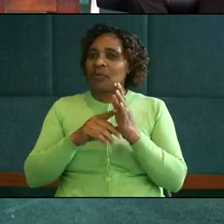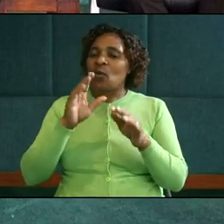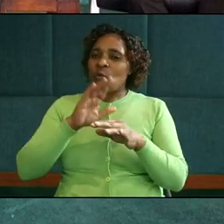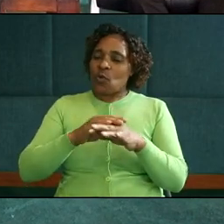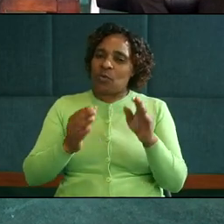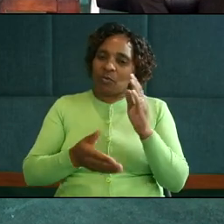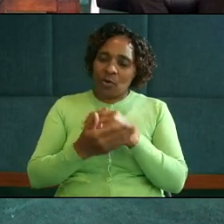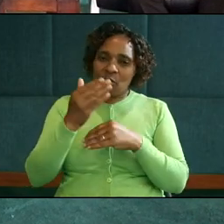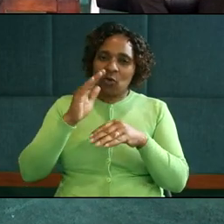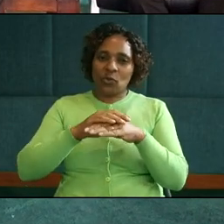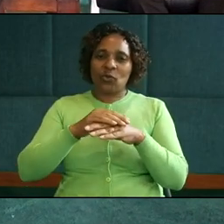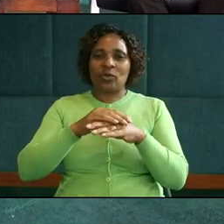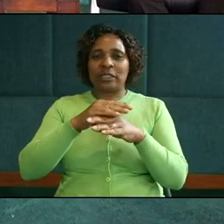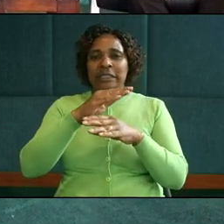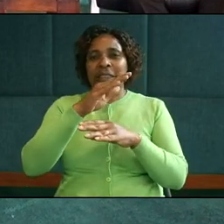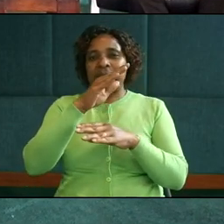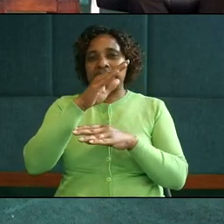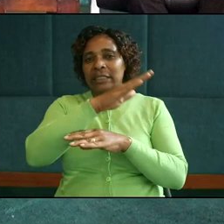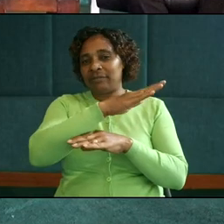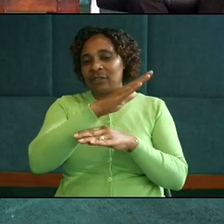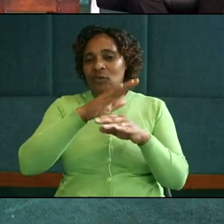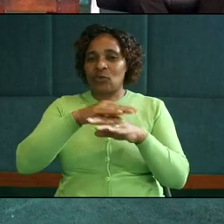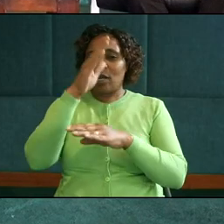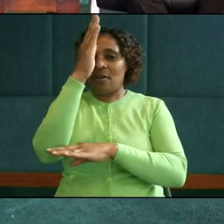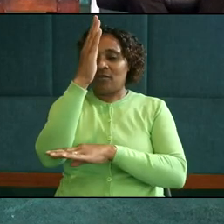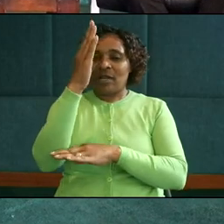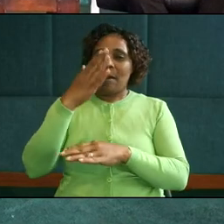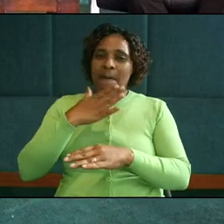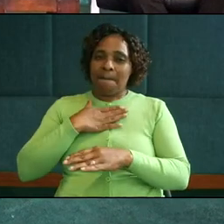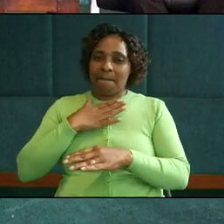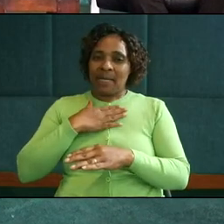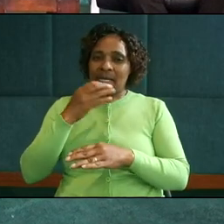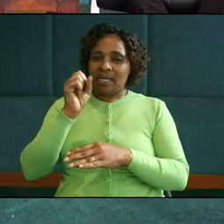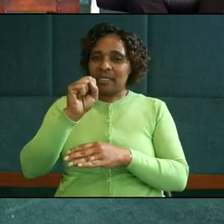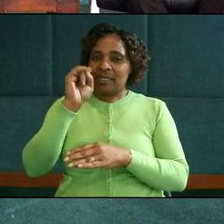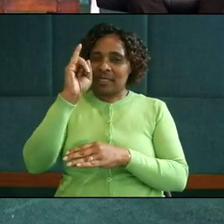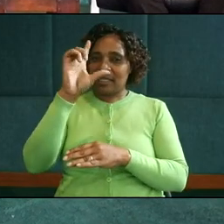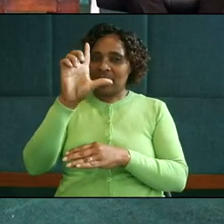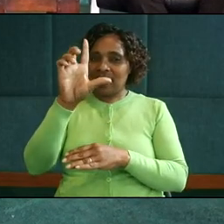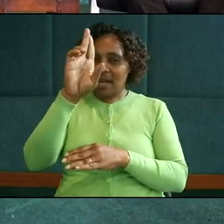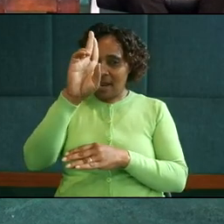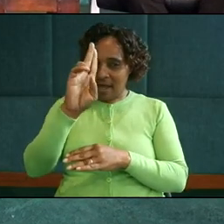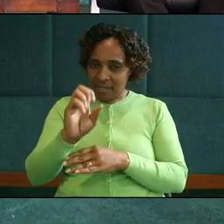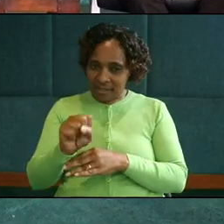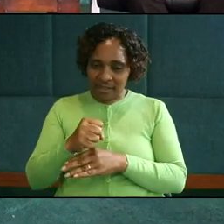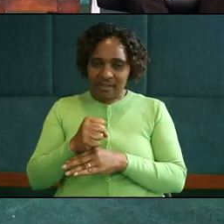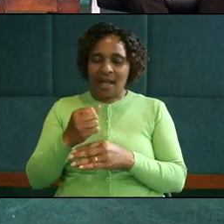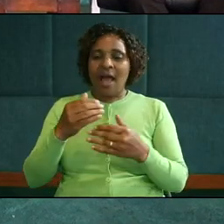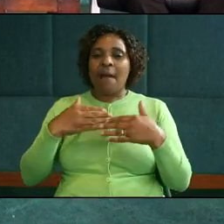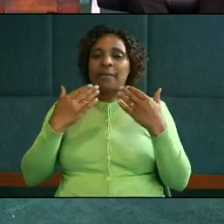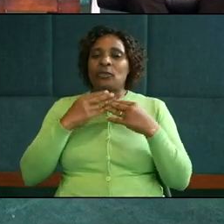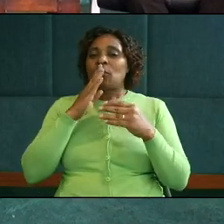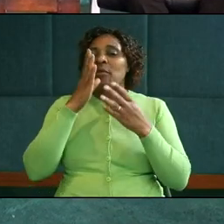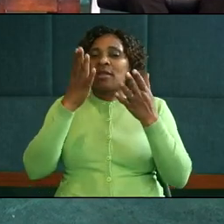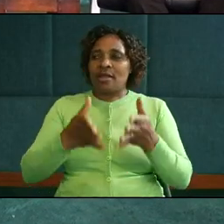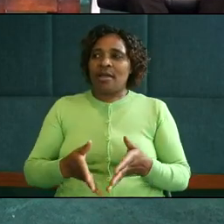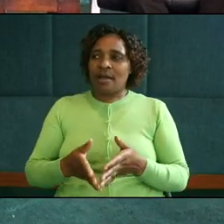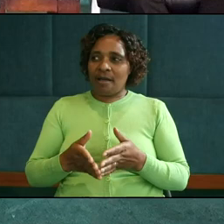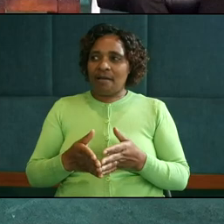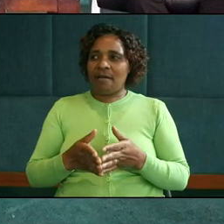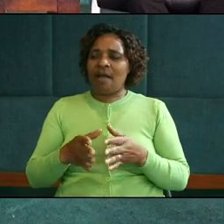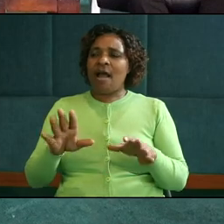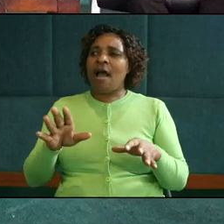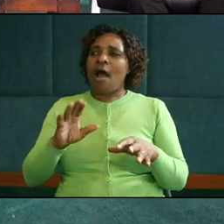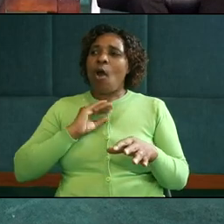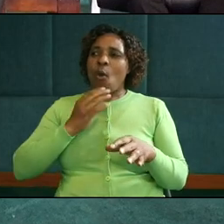good evening, good afternoon. I'm Silas, and I'm happy to be here. Wonderful, and I'm happy to be here too.